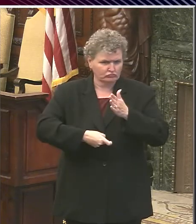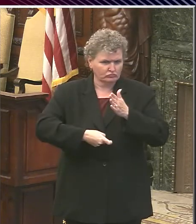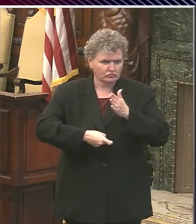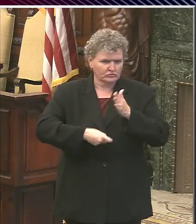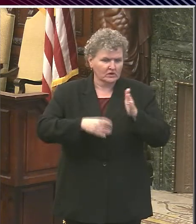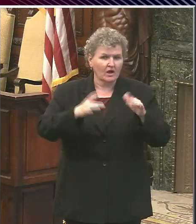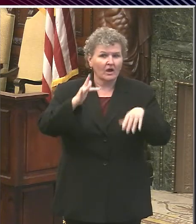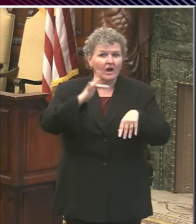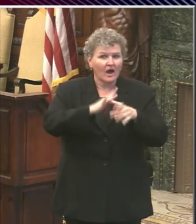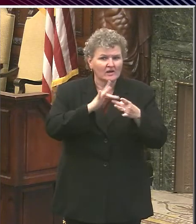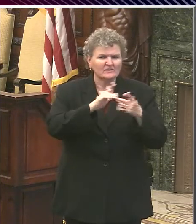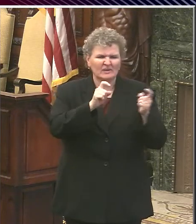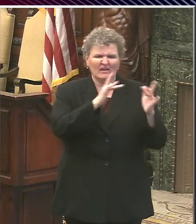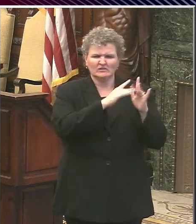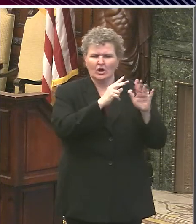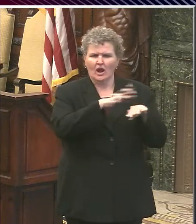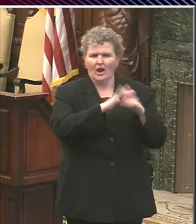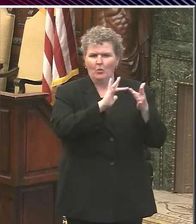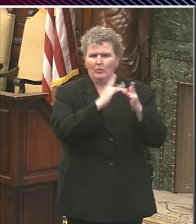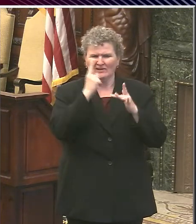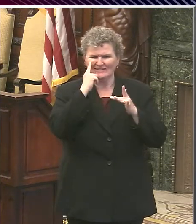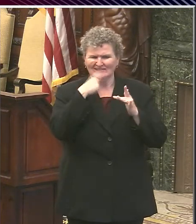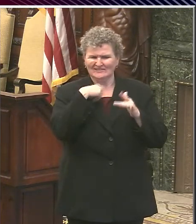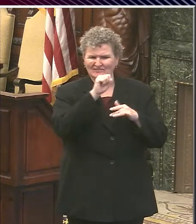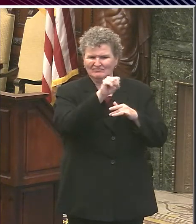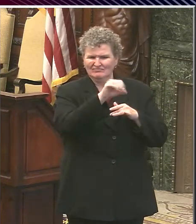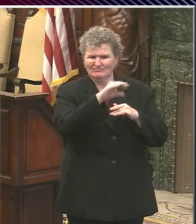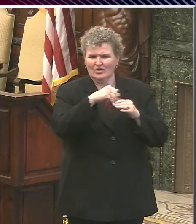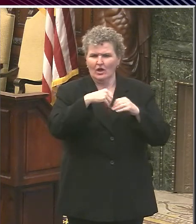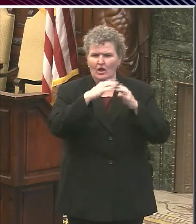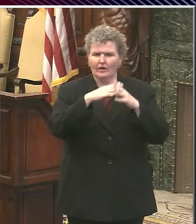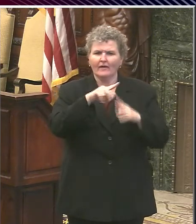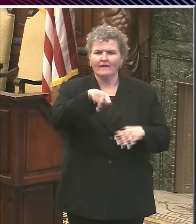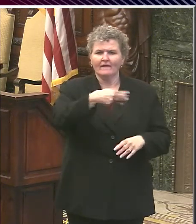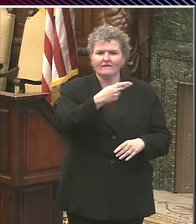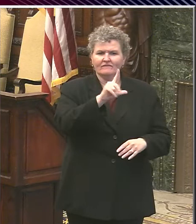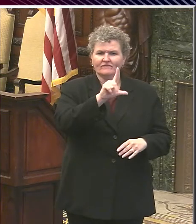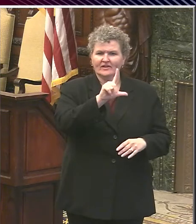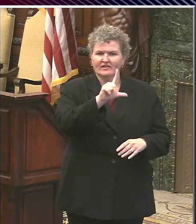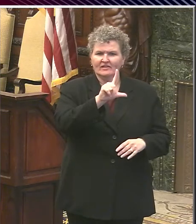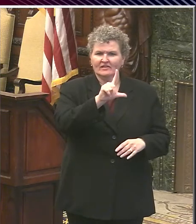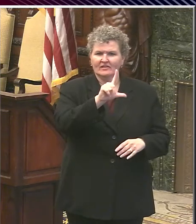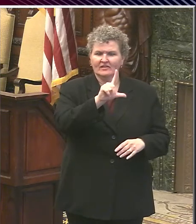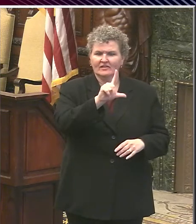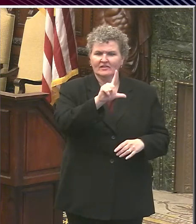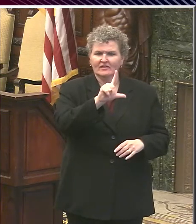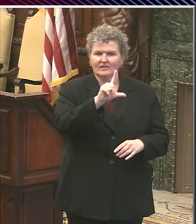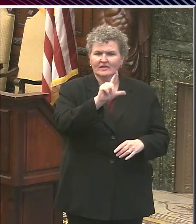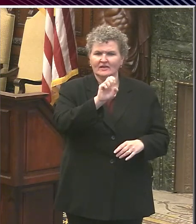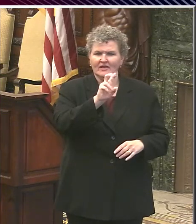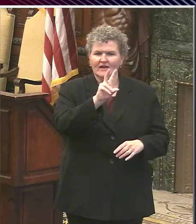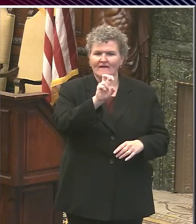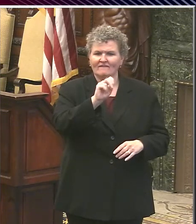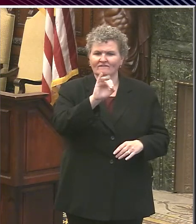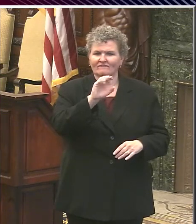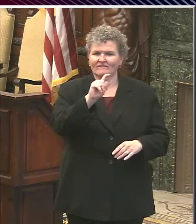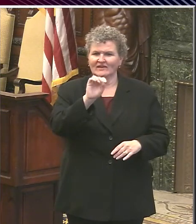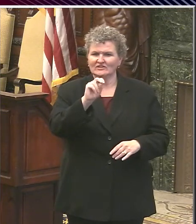a new website that we just set up, which is called PHL, evictiondiversion.org.